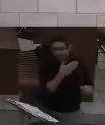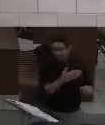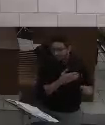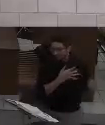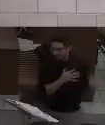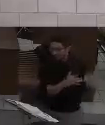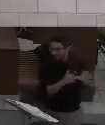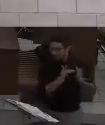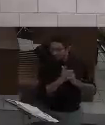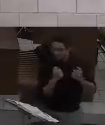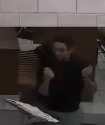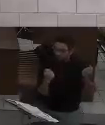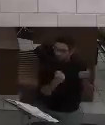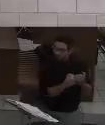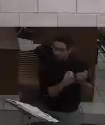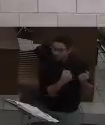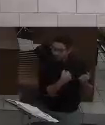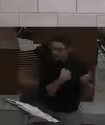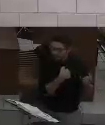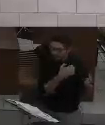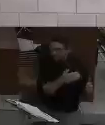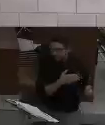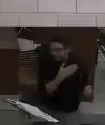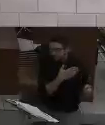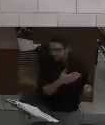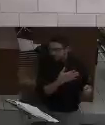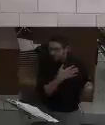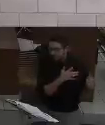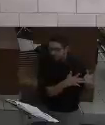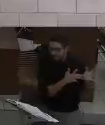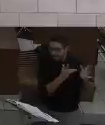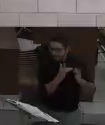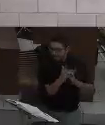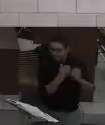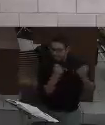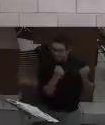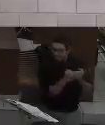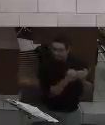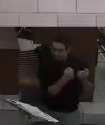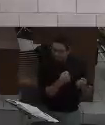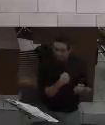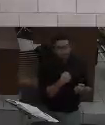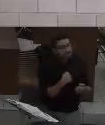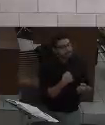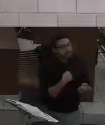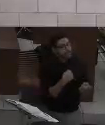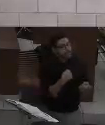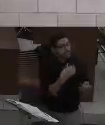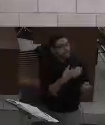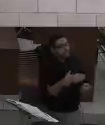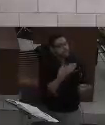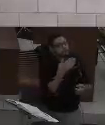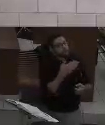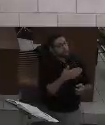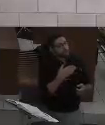I'm so glad Jesus lifted me. Said, I'm so glad Jesus lifted